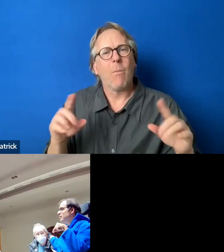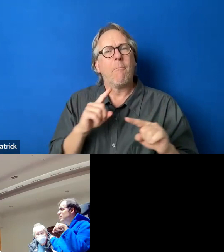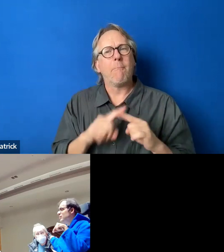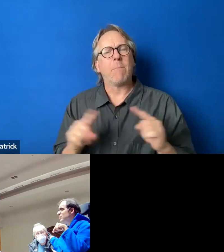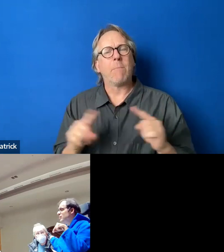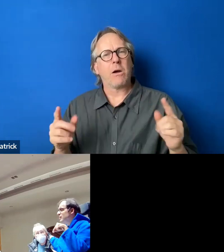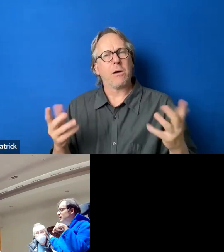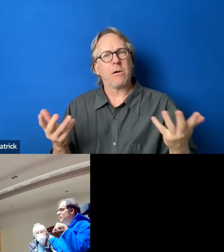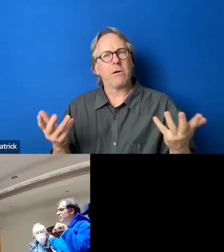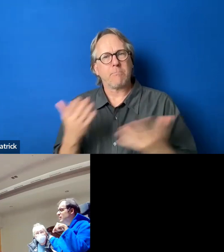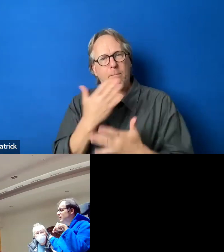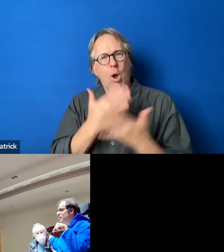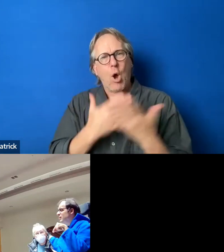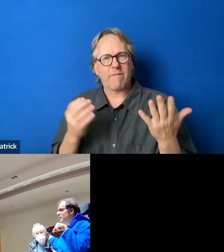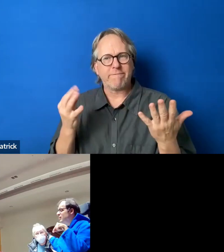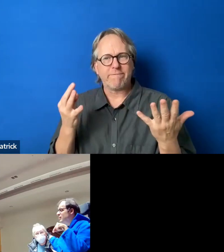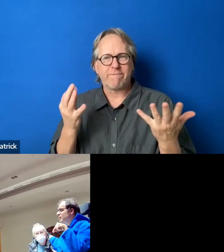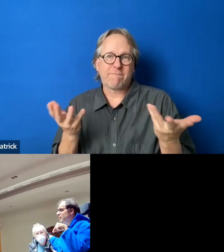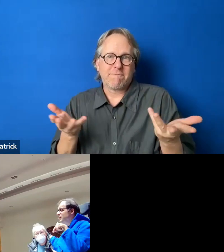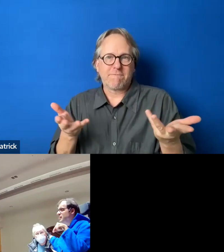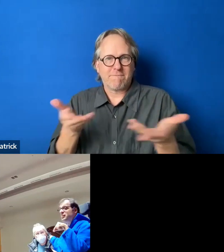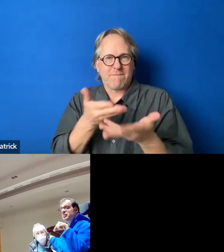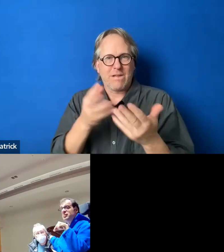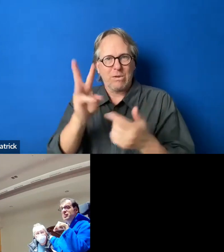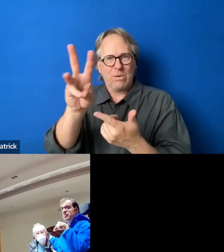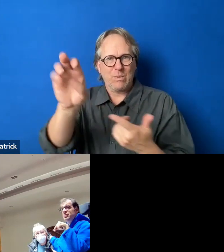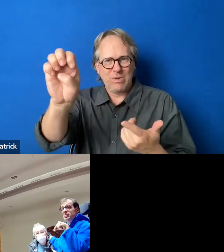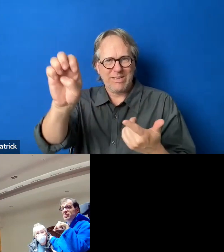but as part of, this is about we,